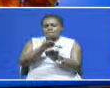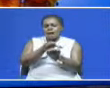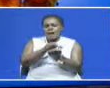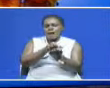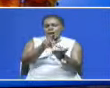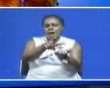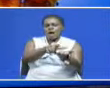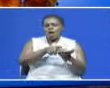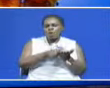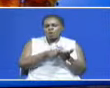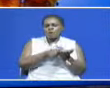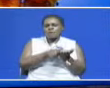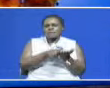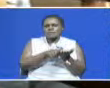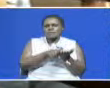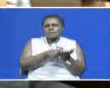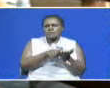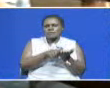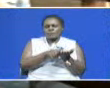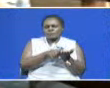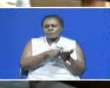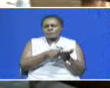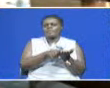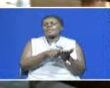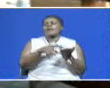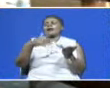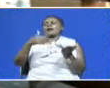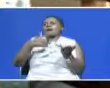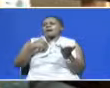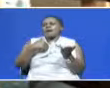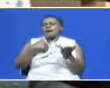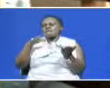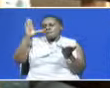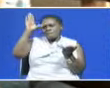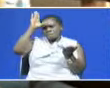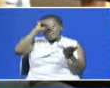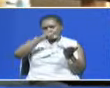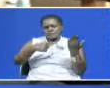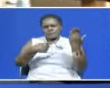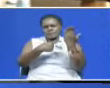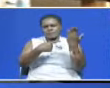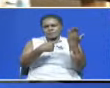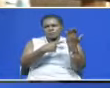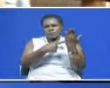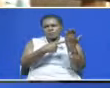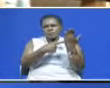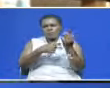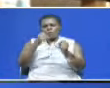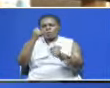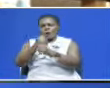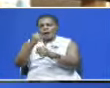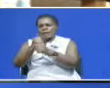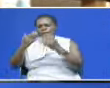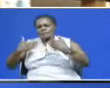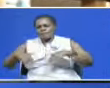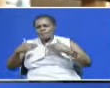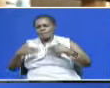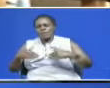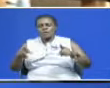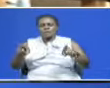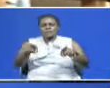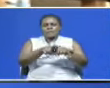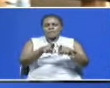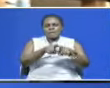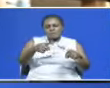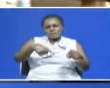Saada Hassan, tells us more. We have a relative shortage of technical and scientific staff, and